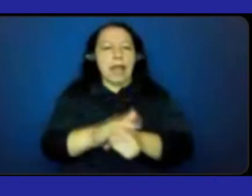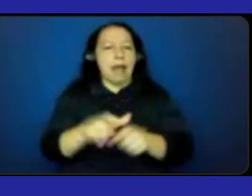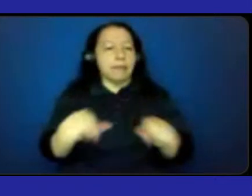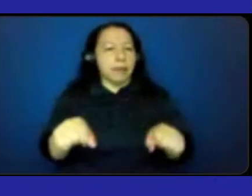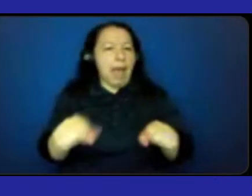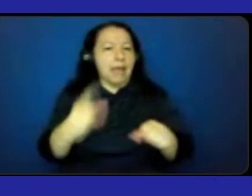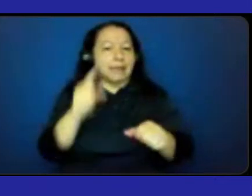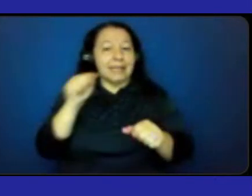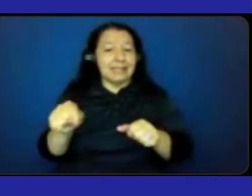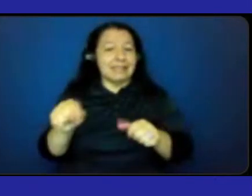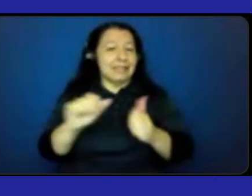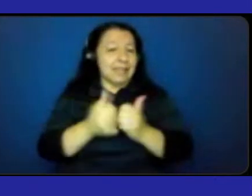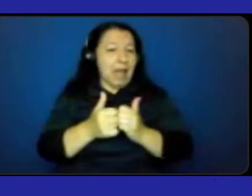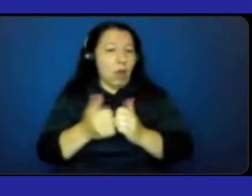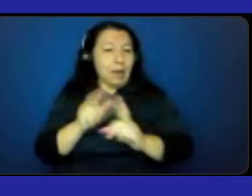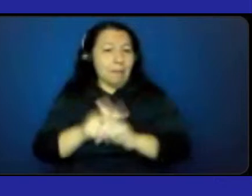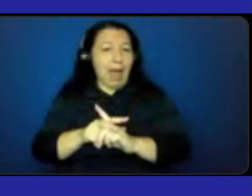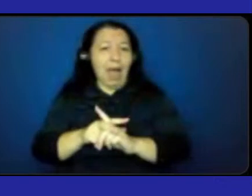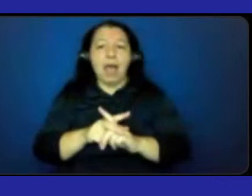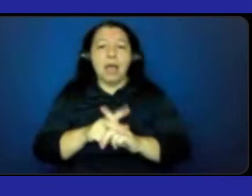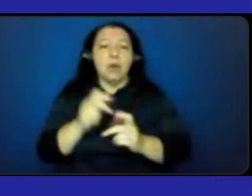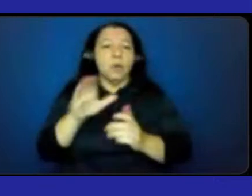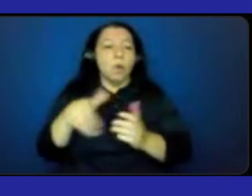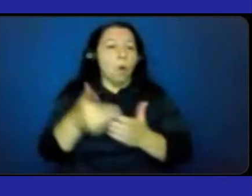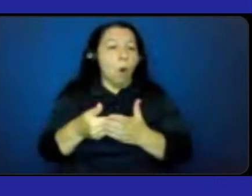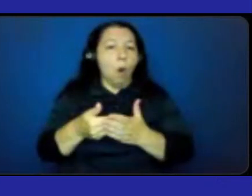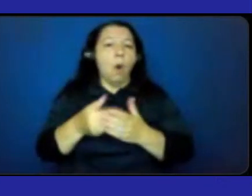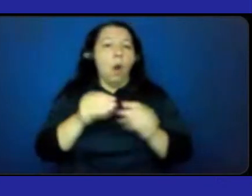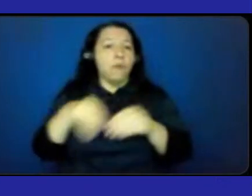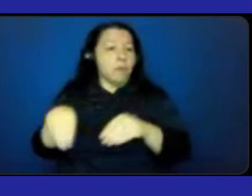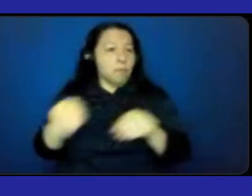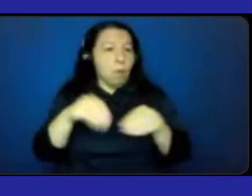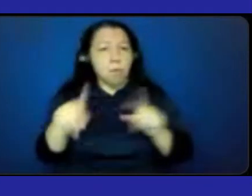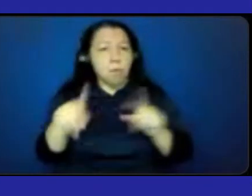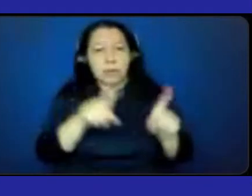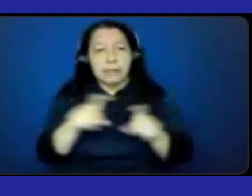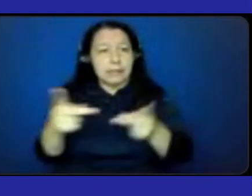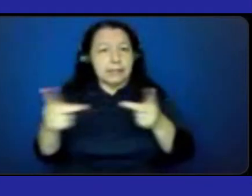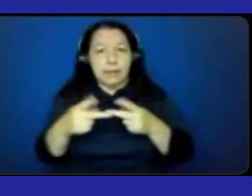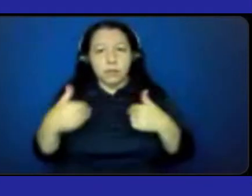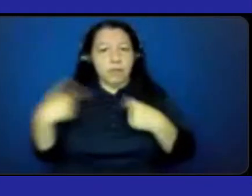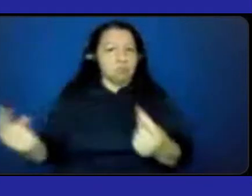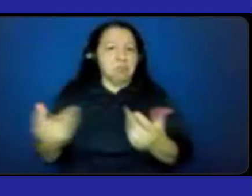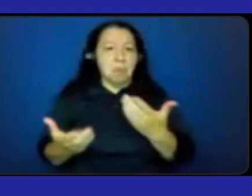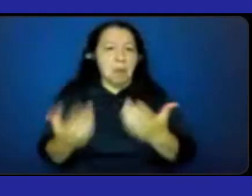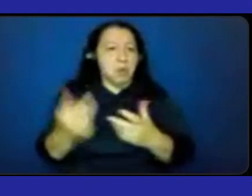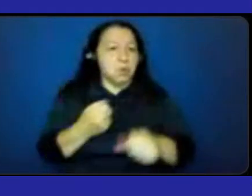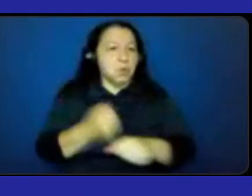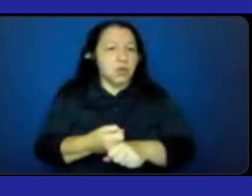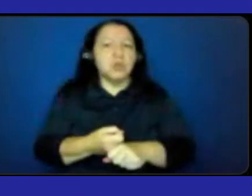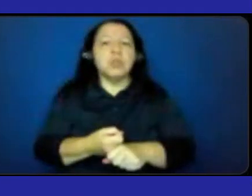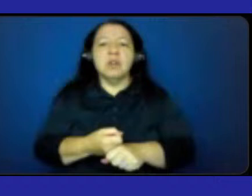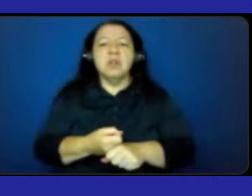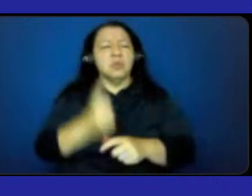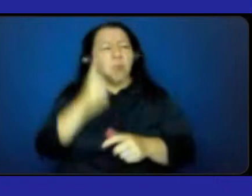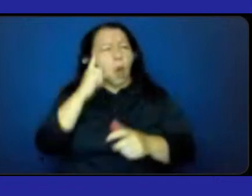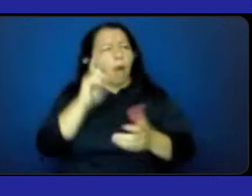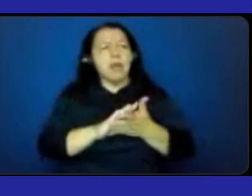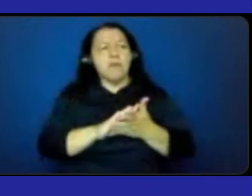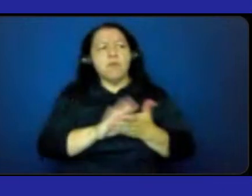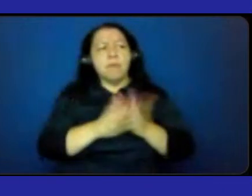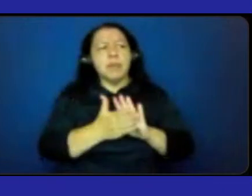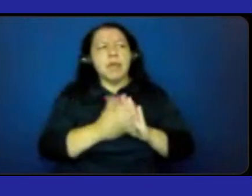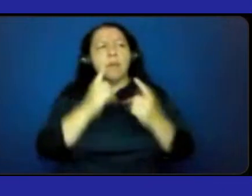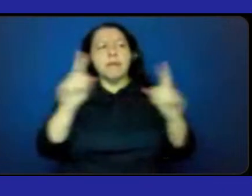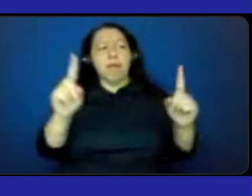mobile testing sites that we've had for maybe 2 years now. And so I do think that we've gotten pretty effective